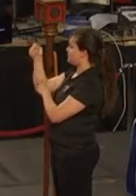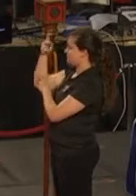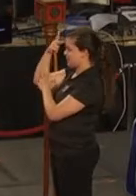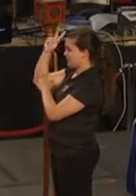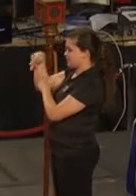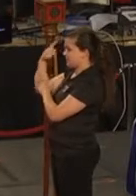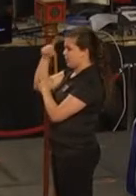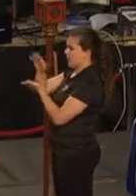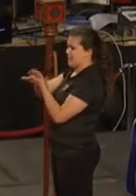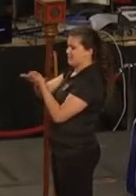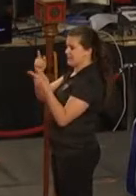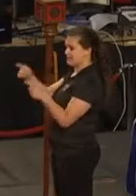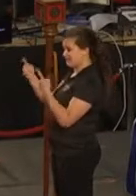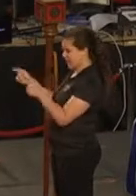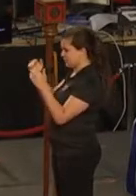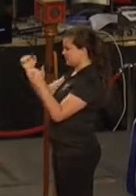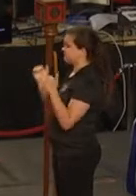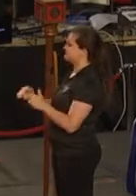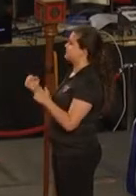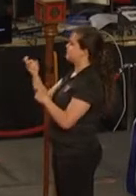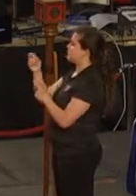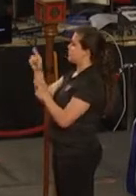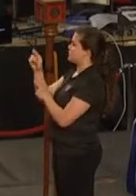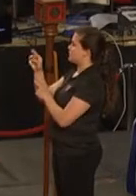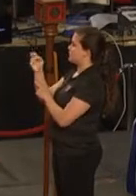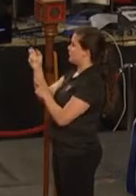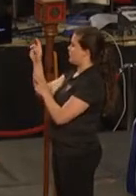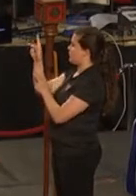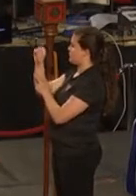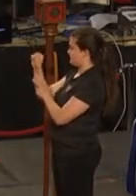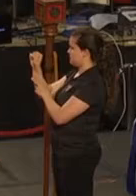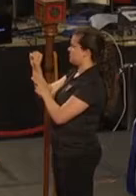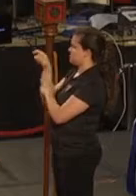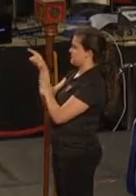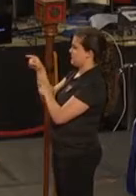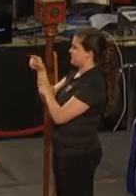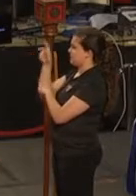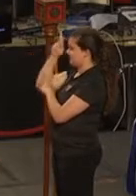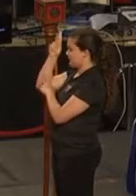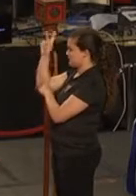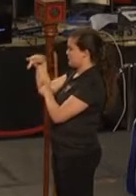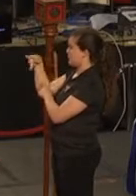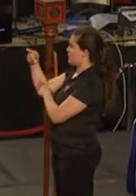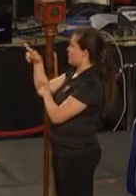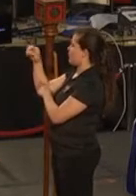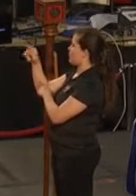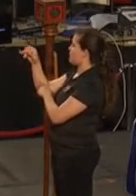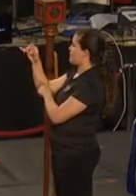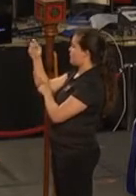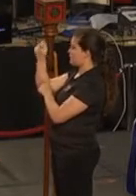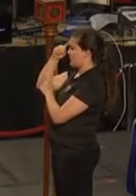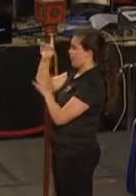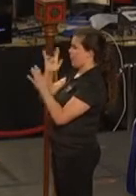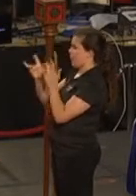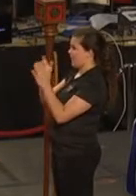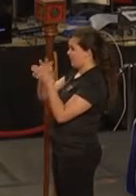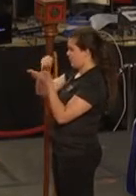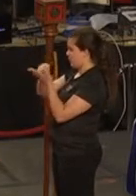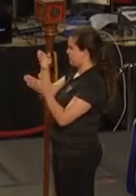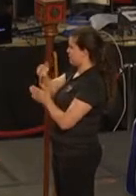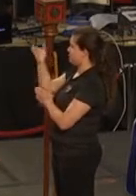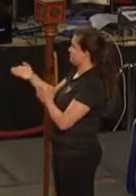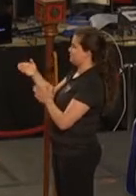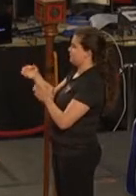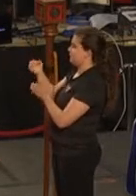Academic Affairs. Dr. Brenda Nichols, Vice Provost for Digital Learning. Mr. Craig Ness, Vice President